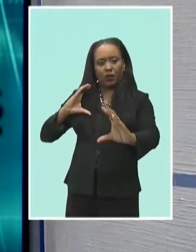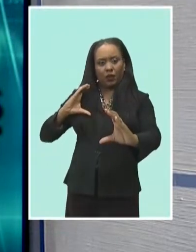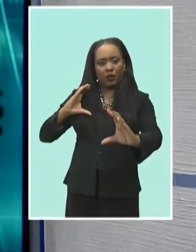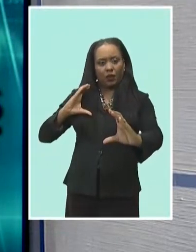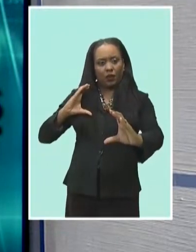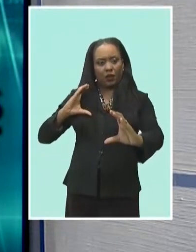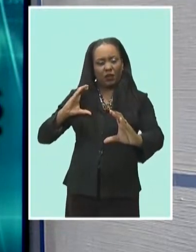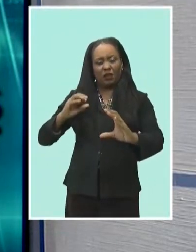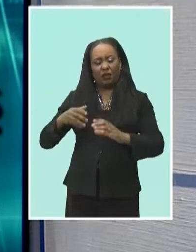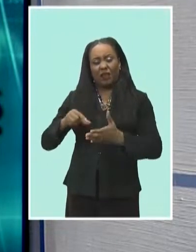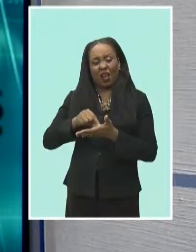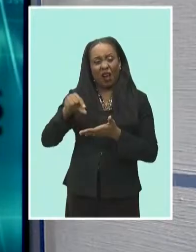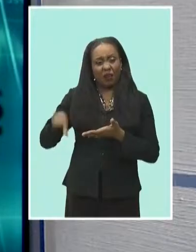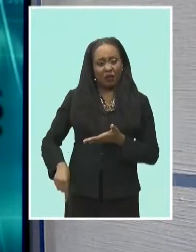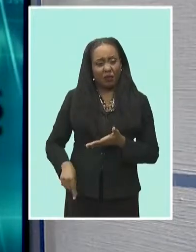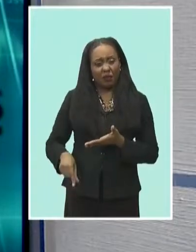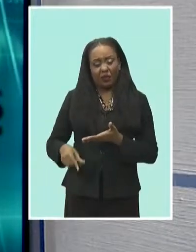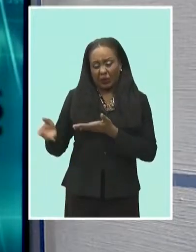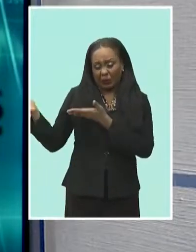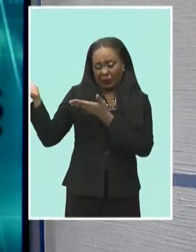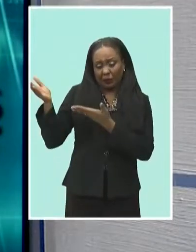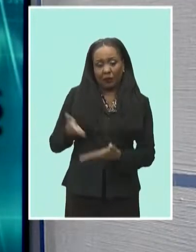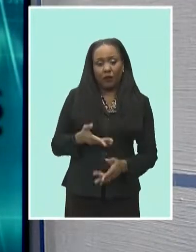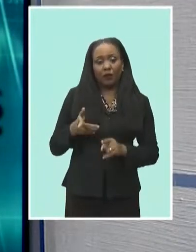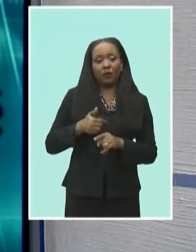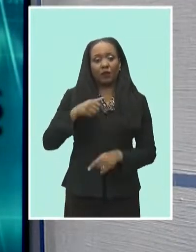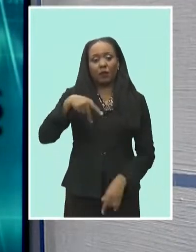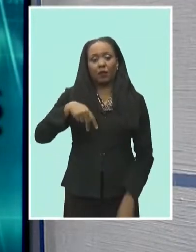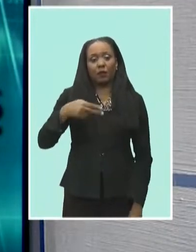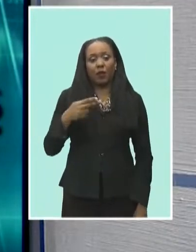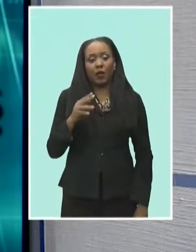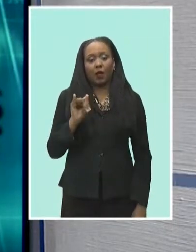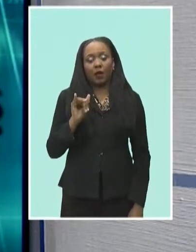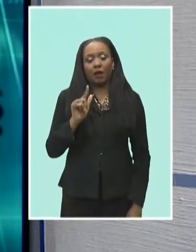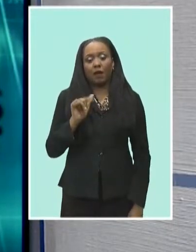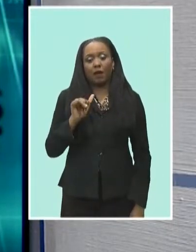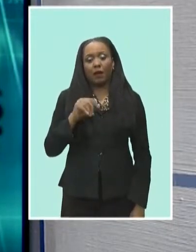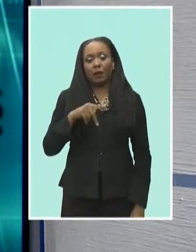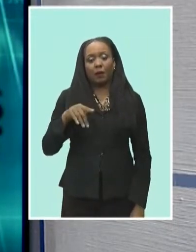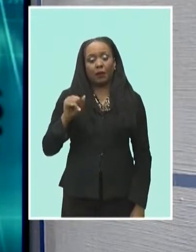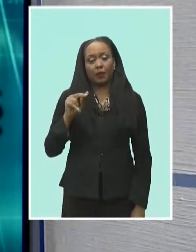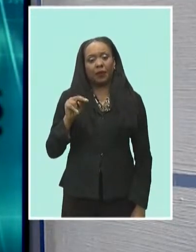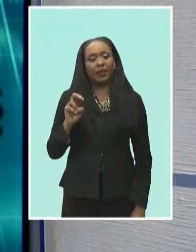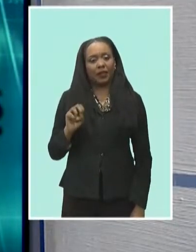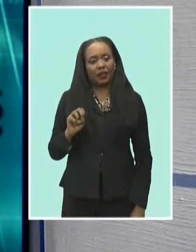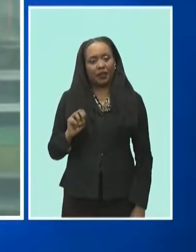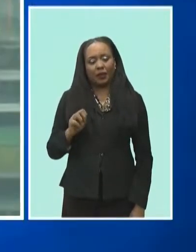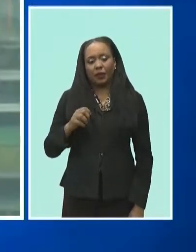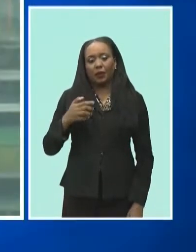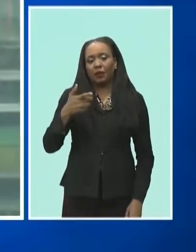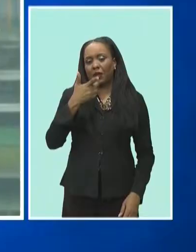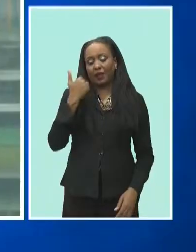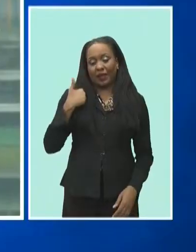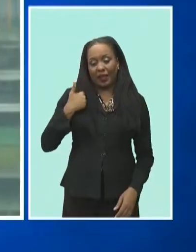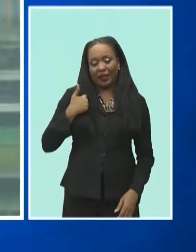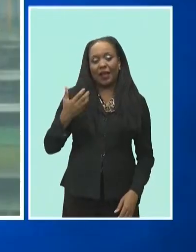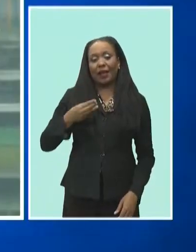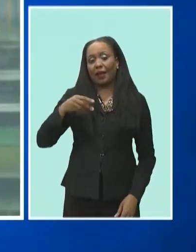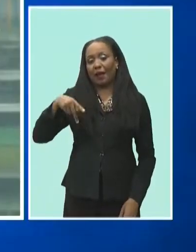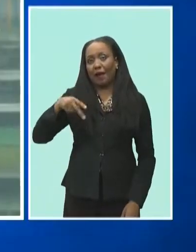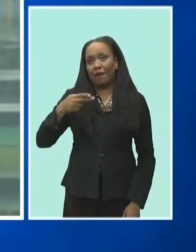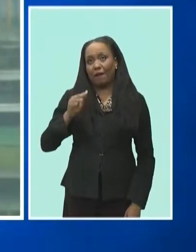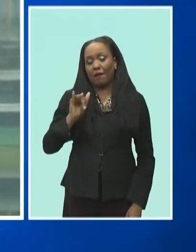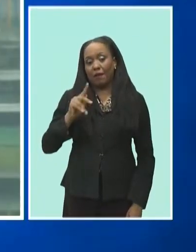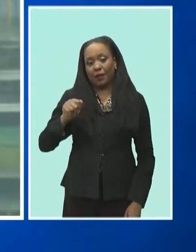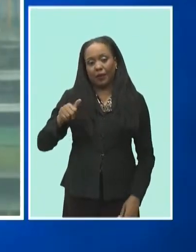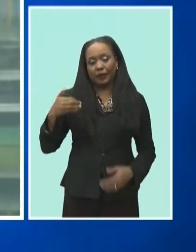the Philippines to resolve a situation that was caused by companies from both countries. At least 48 container